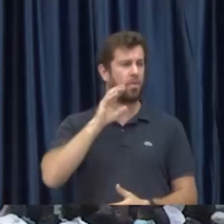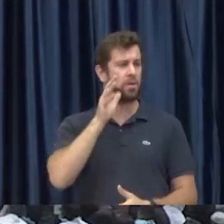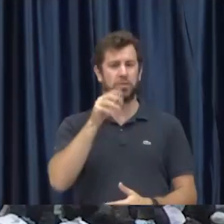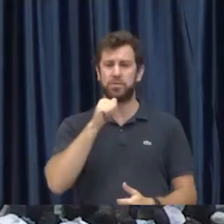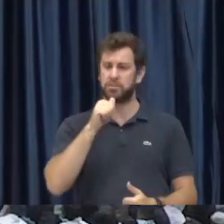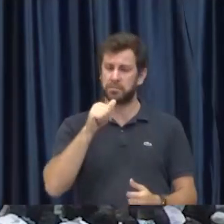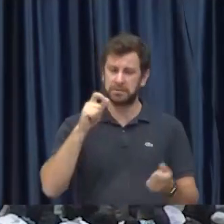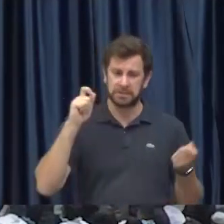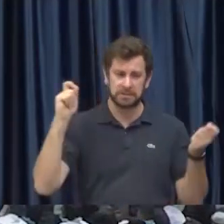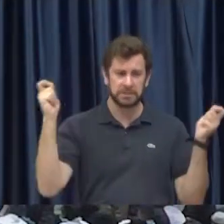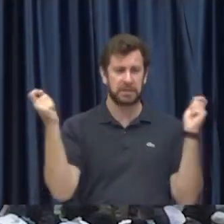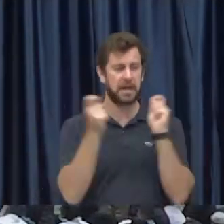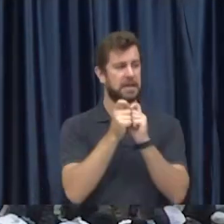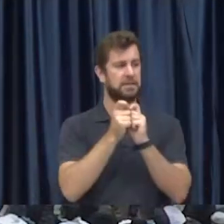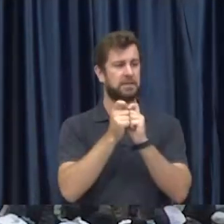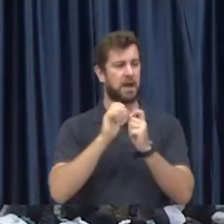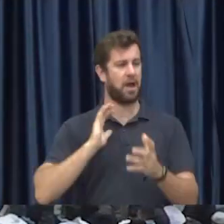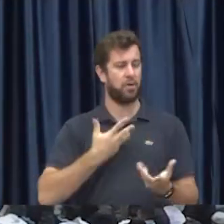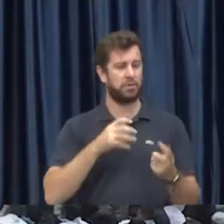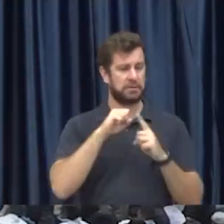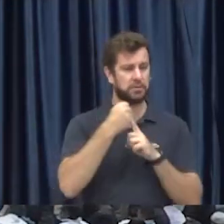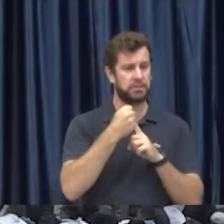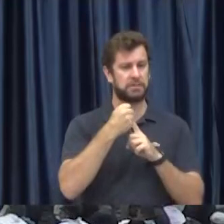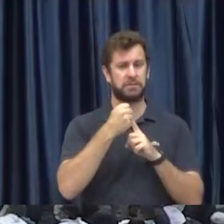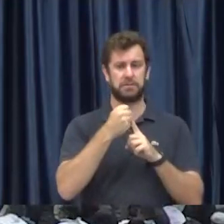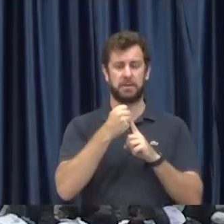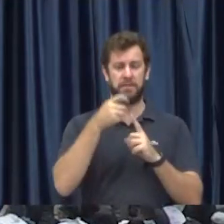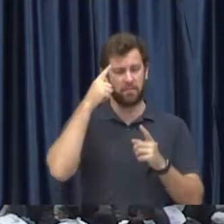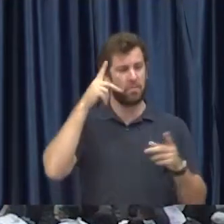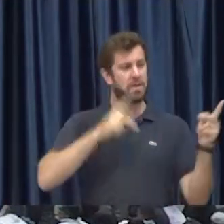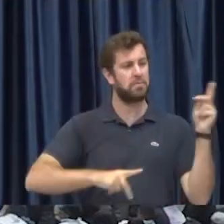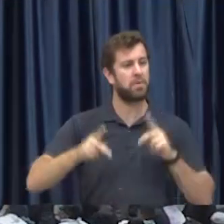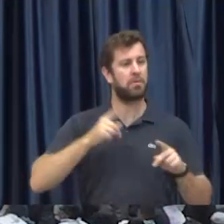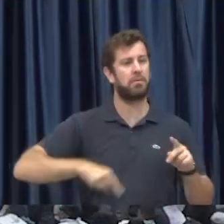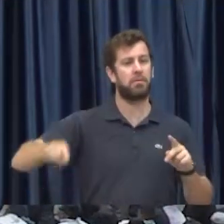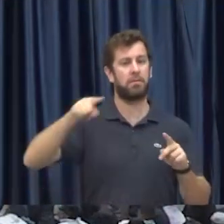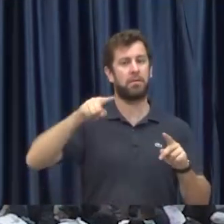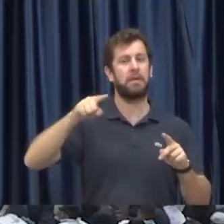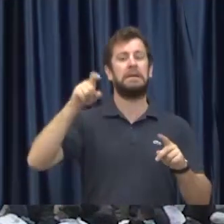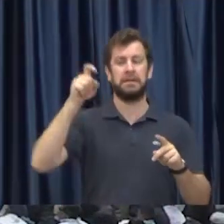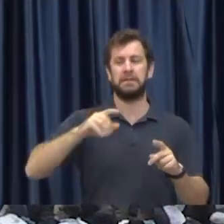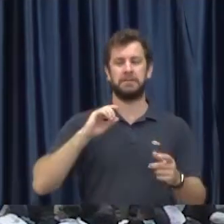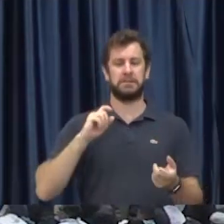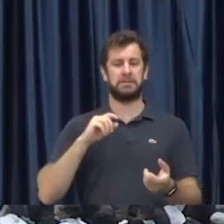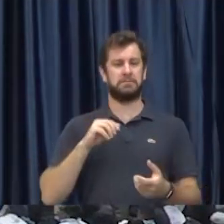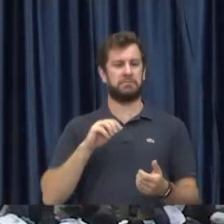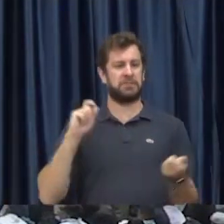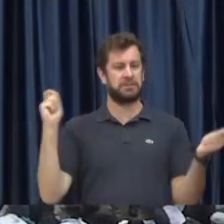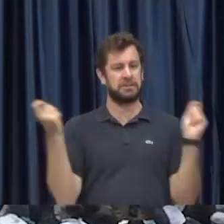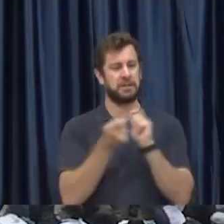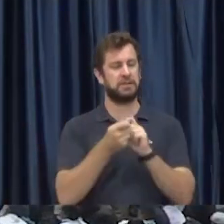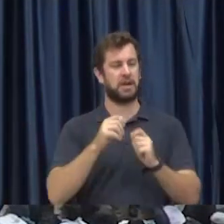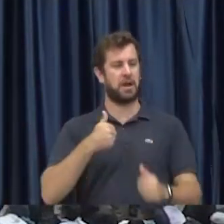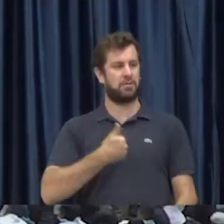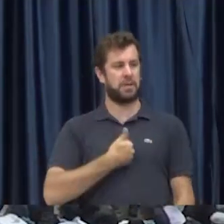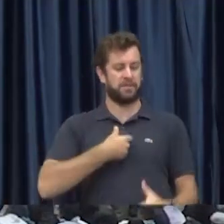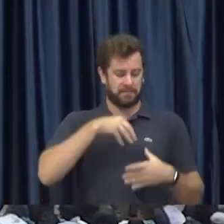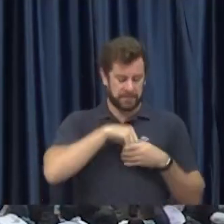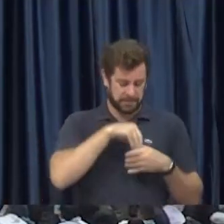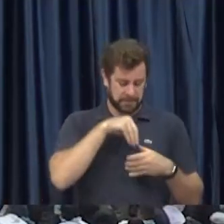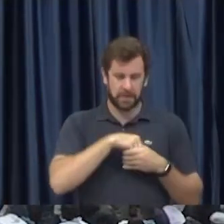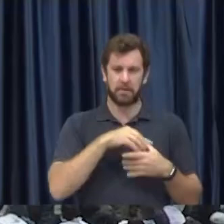the condition of a people until they change that which is in themselves. May Allah subhanahu wa